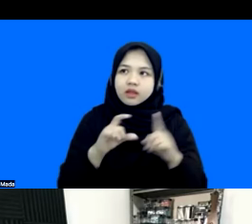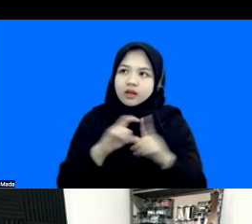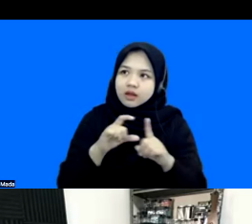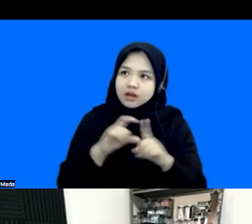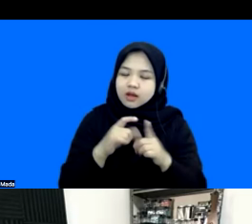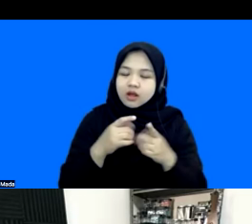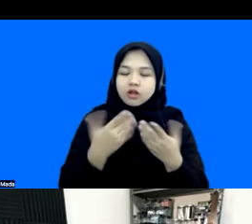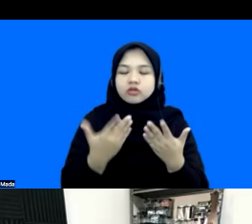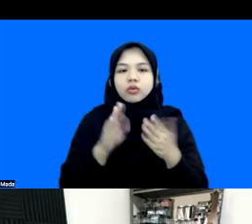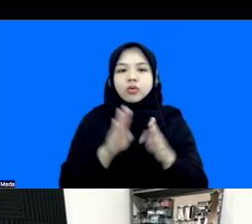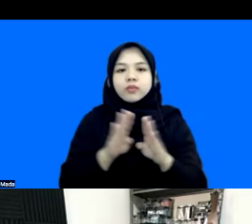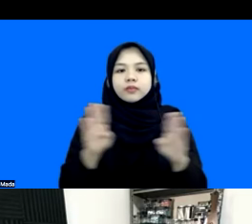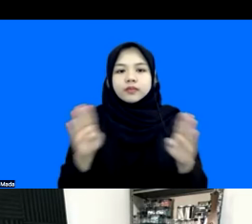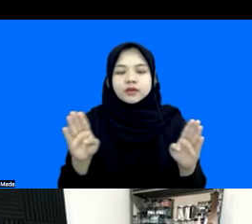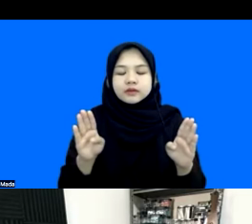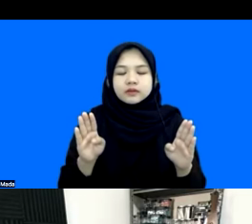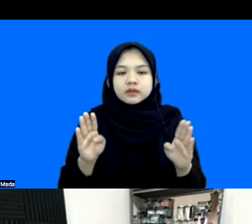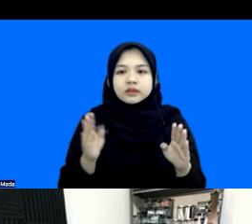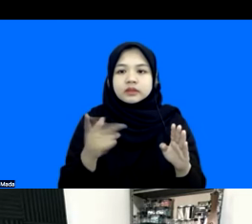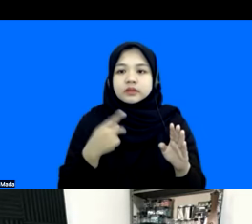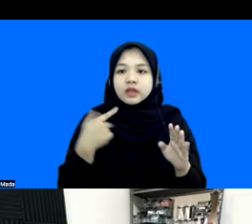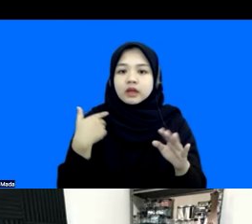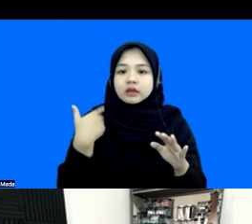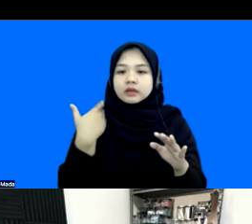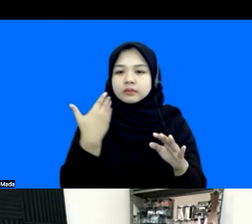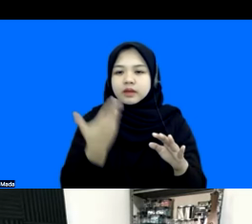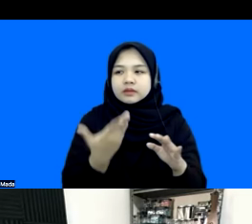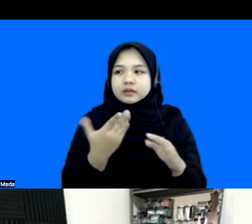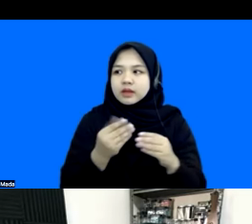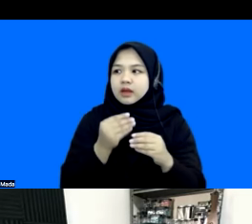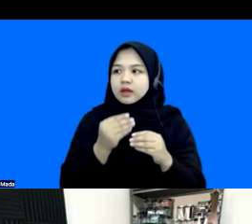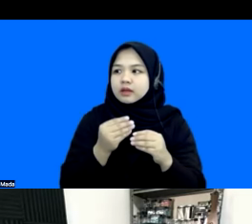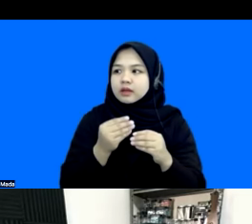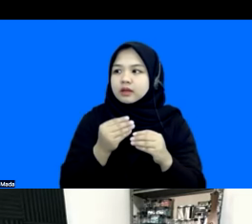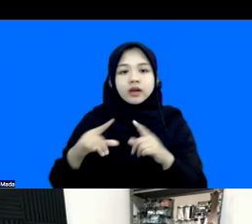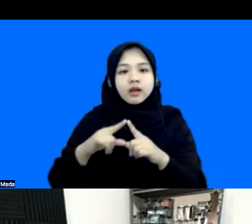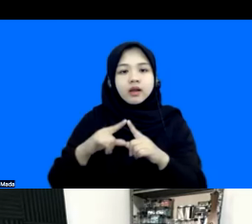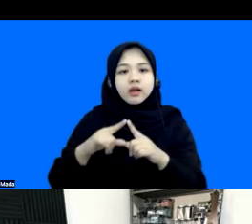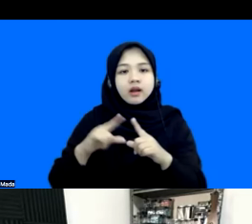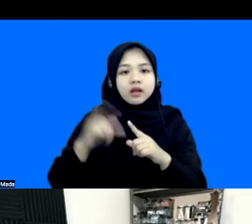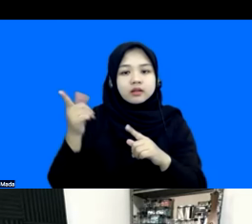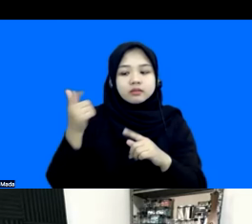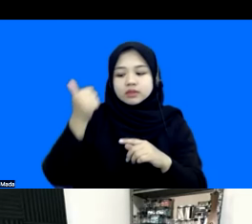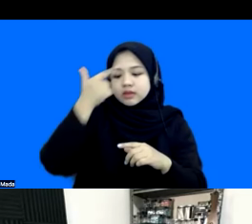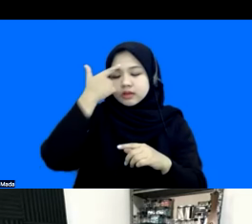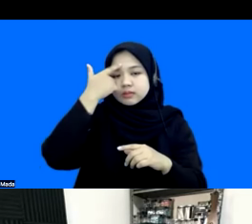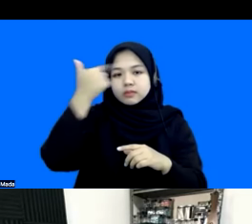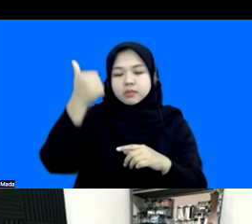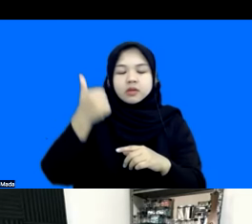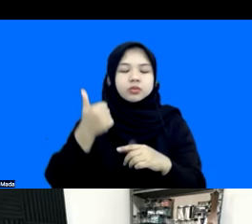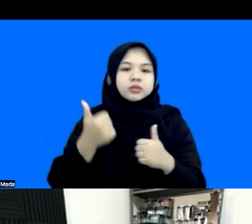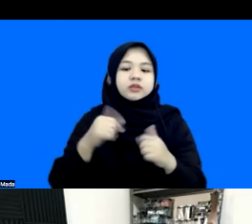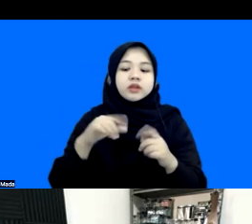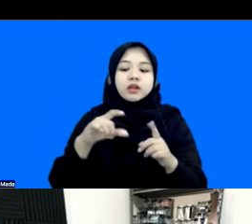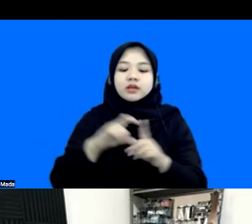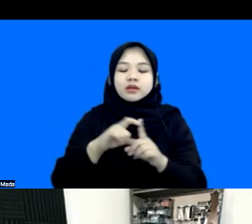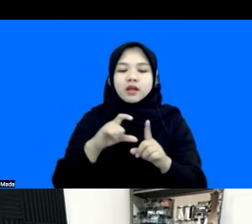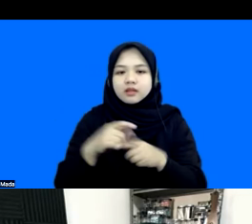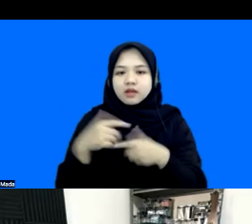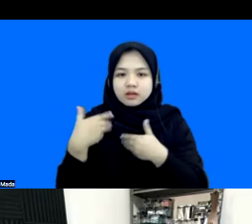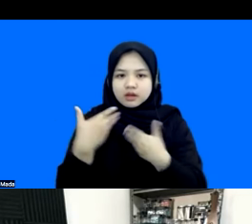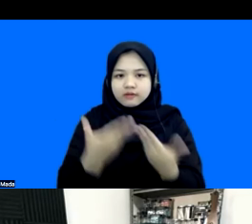They provide this set of tools on how you can be smart and how you can start being, you know, data-driven. We've also introduced different kinds of scenarios in